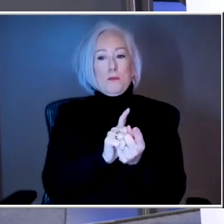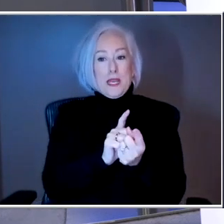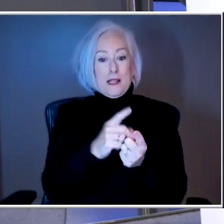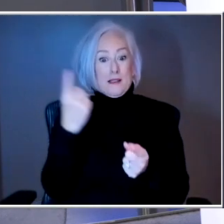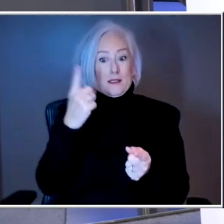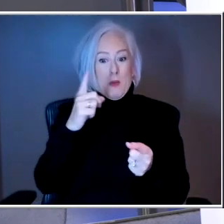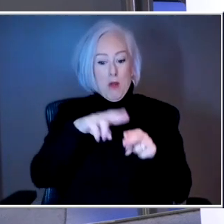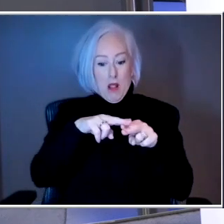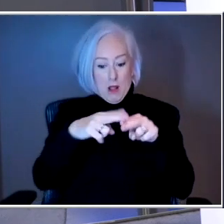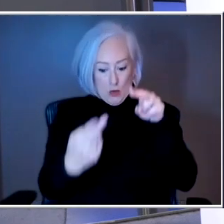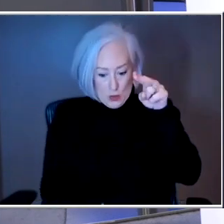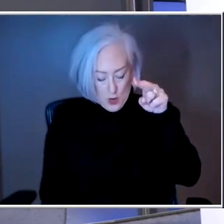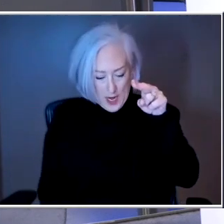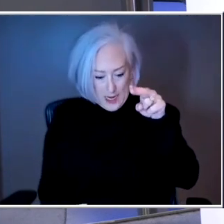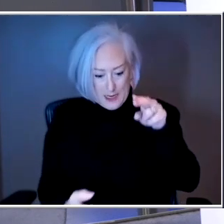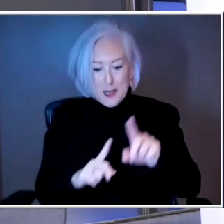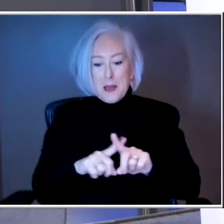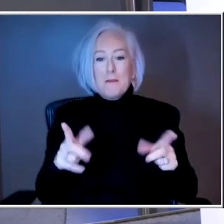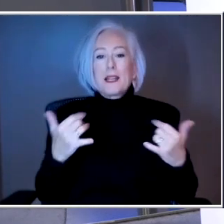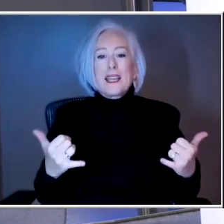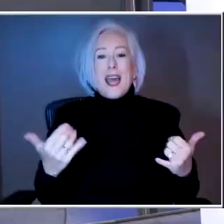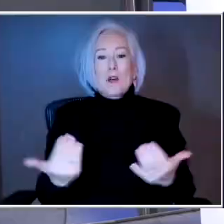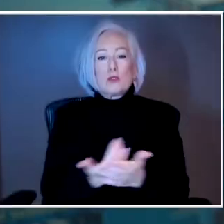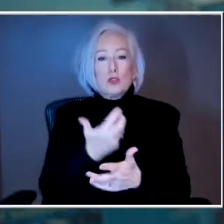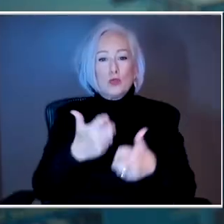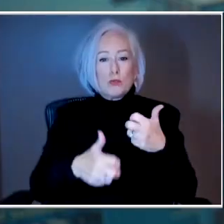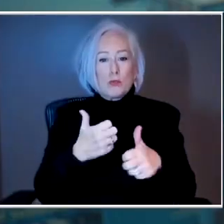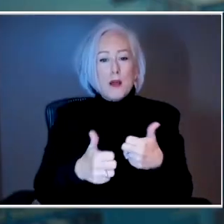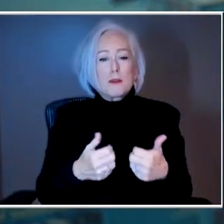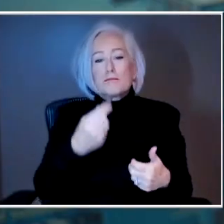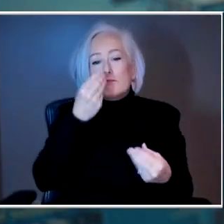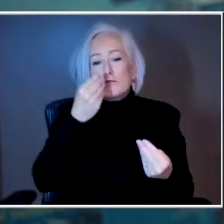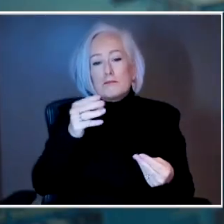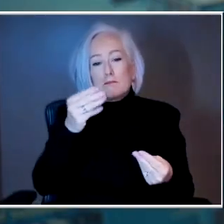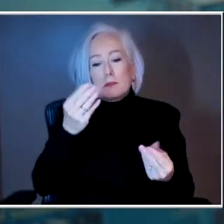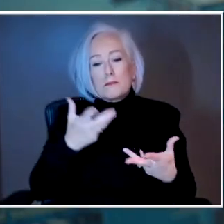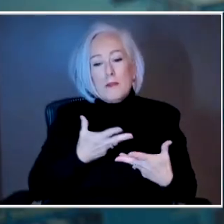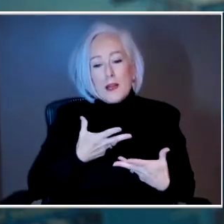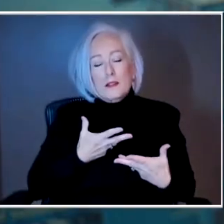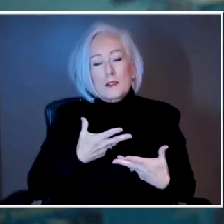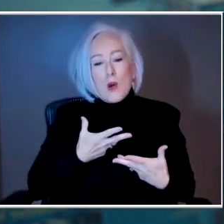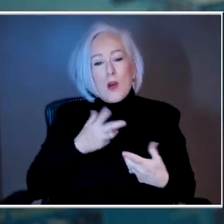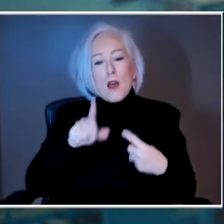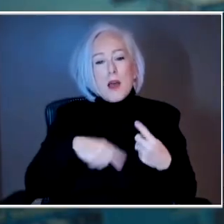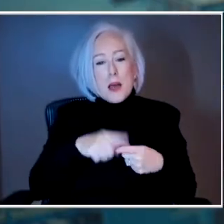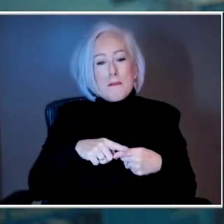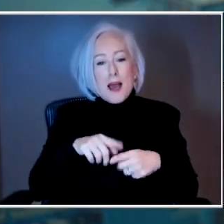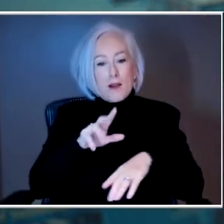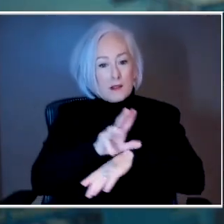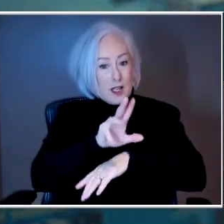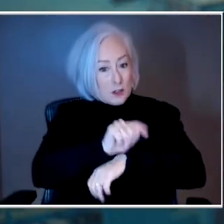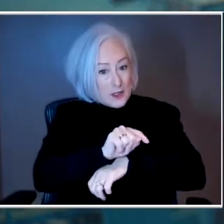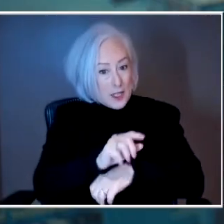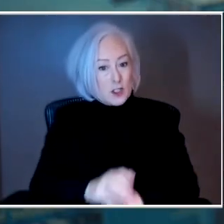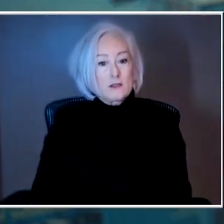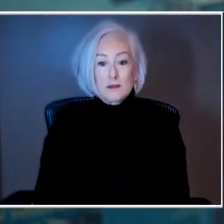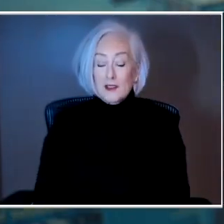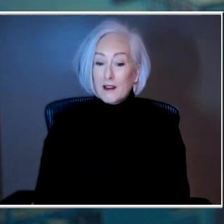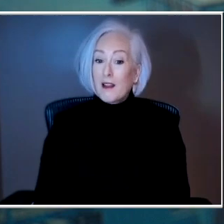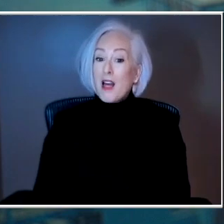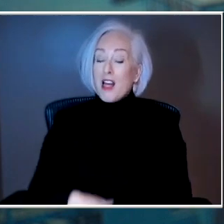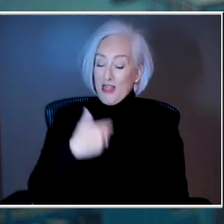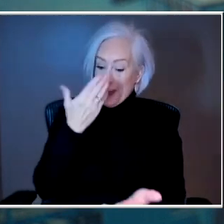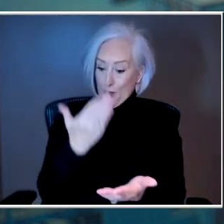got something new that we have to deal with. Tell us about the consult. Right, because coming in, they're very happy that they've lost the weight, but then they struggle with the